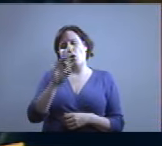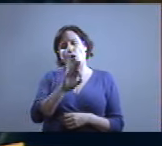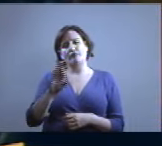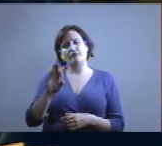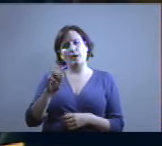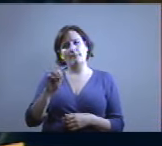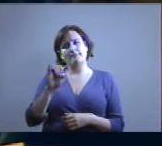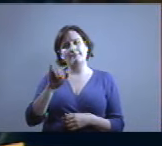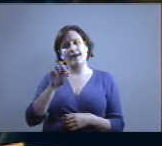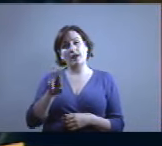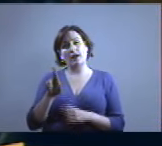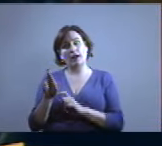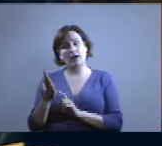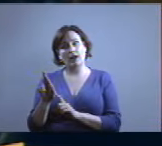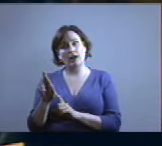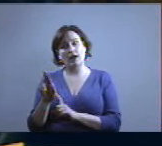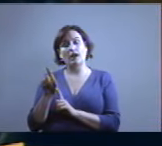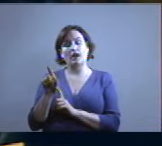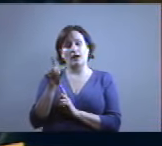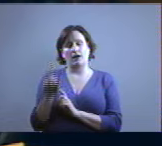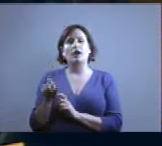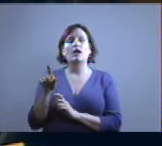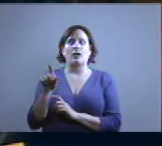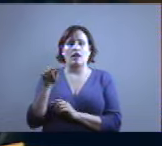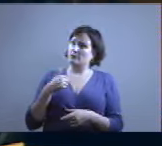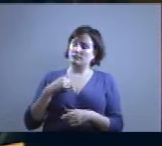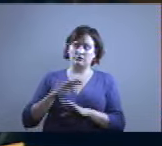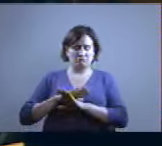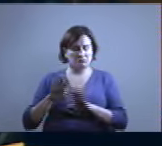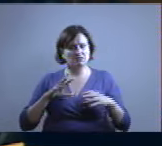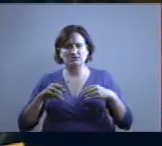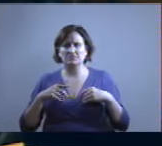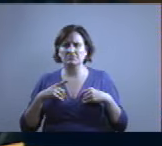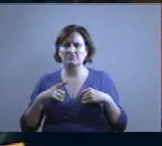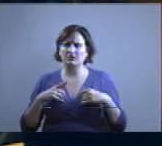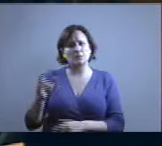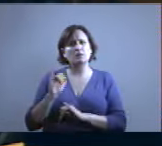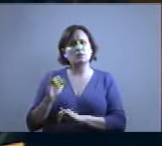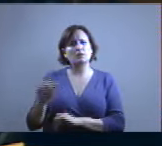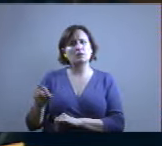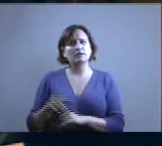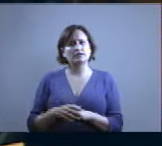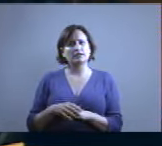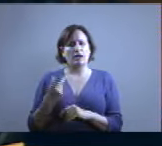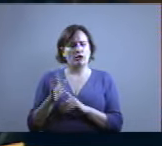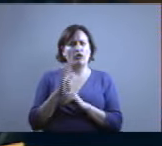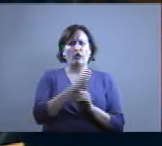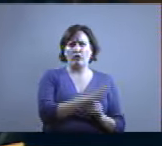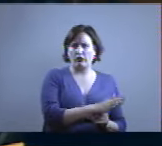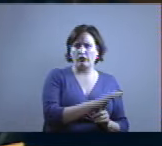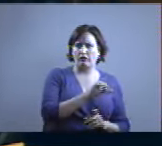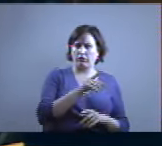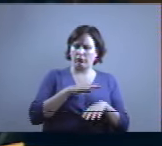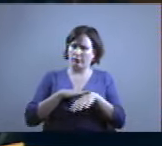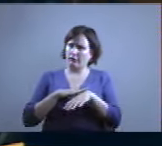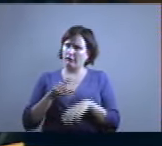Red October March in Pretoria, we're used to being raped by other, especially at a